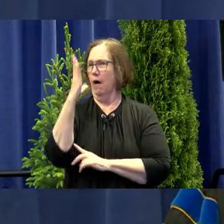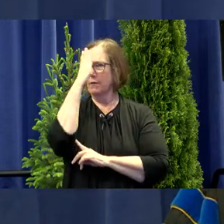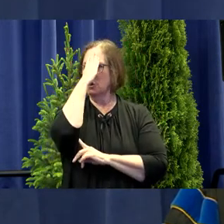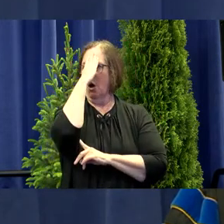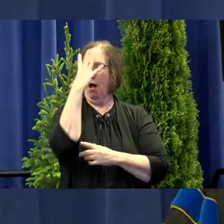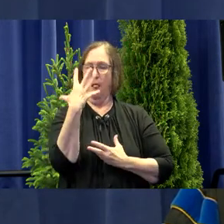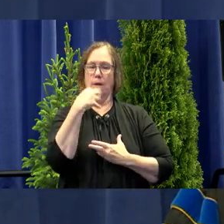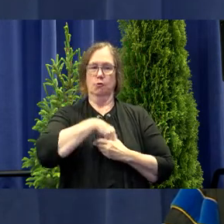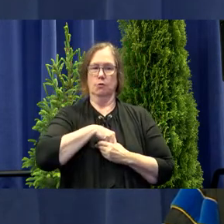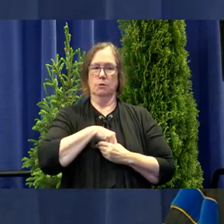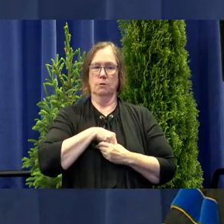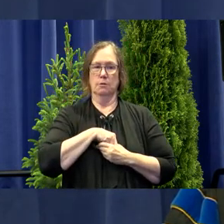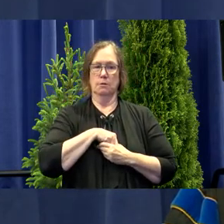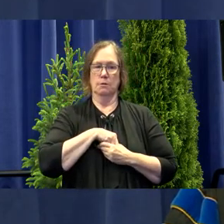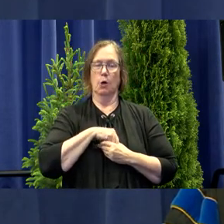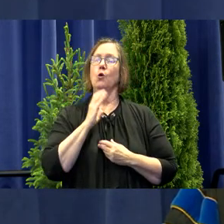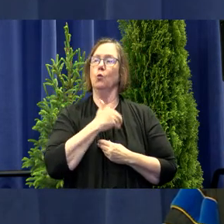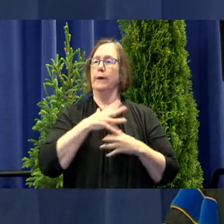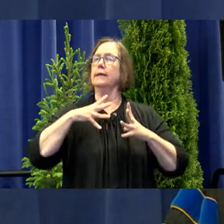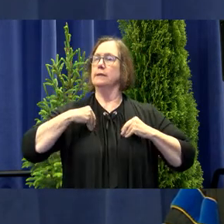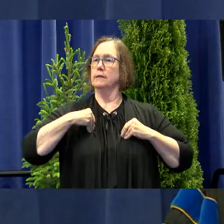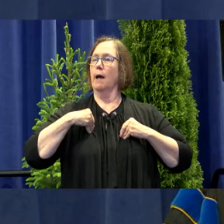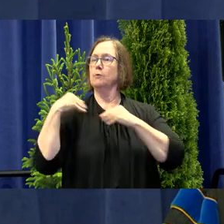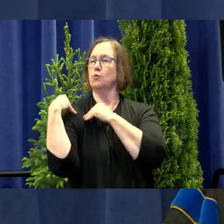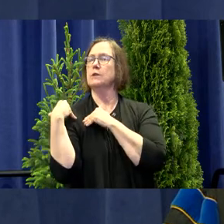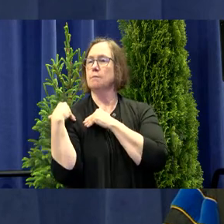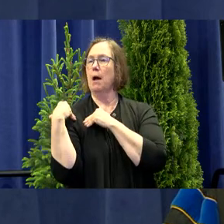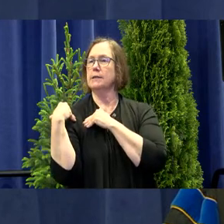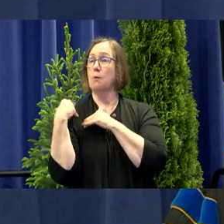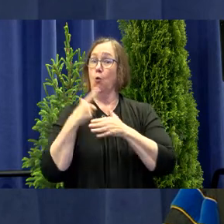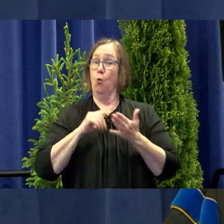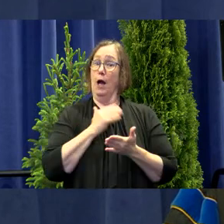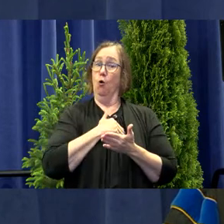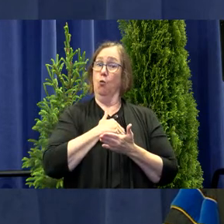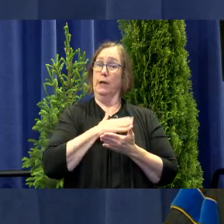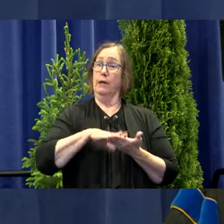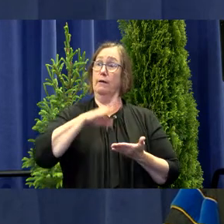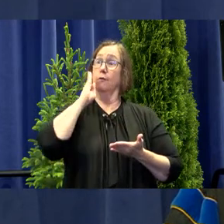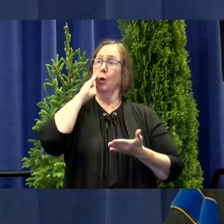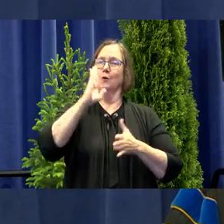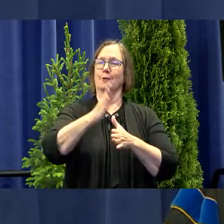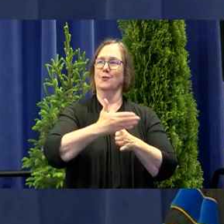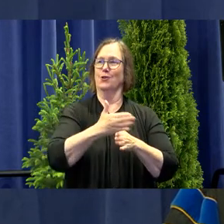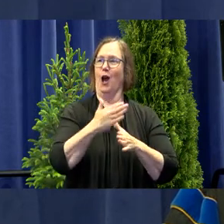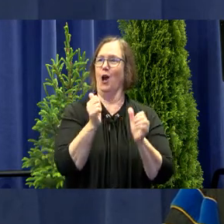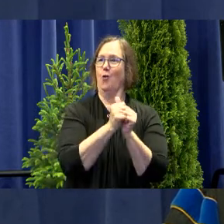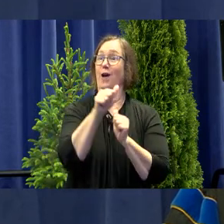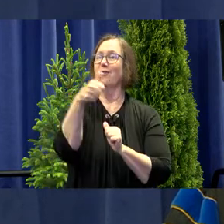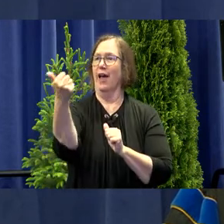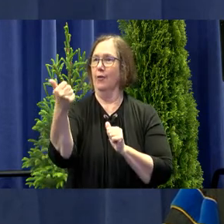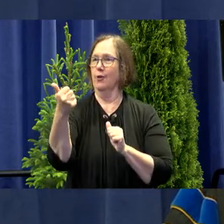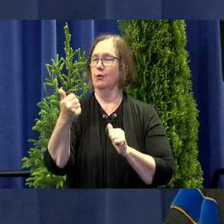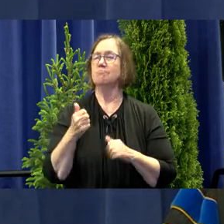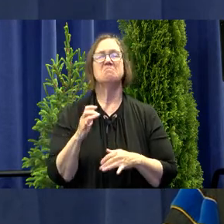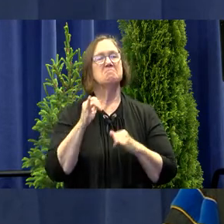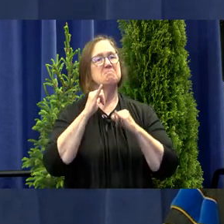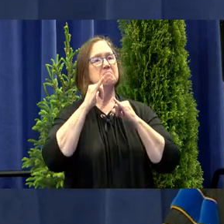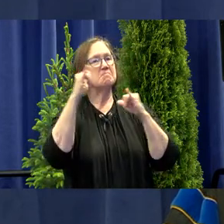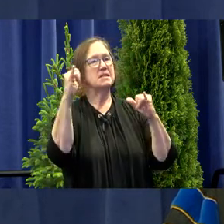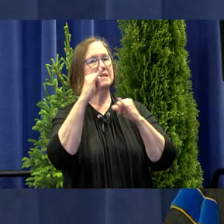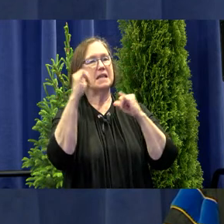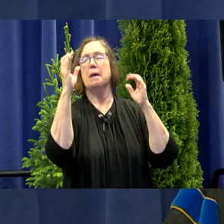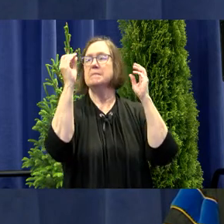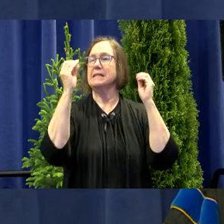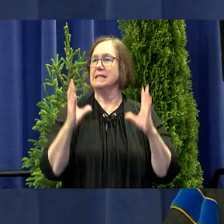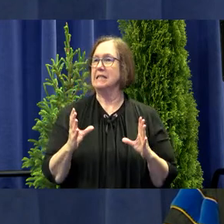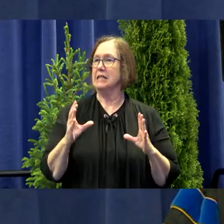understand the responsibility to share and teach these things we have learned, just as Western Washington University faculty Dr. Tim